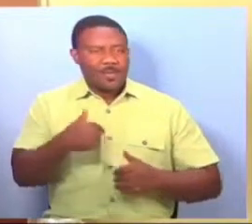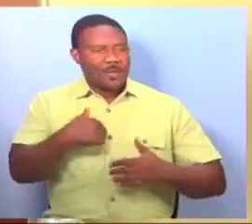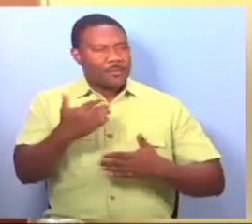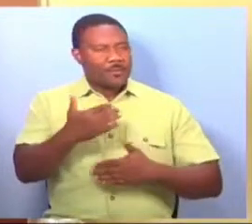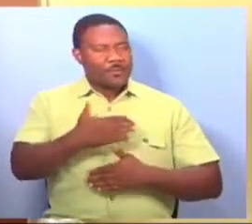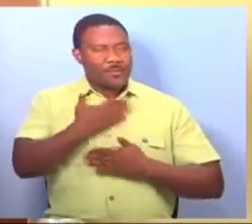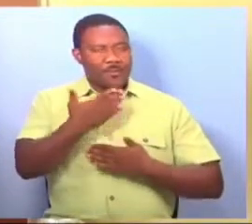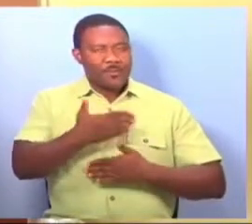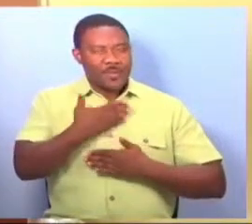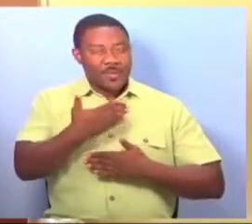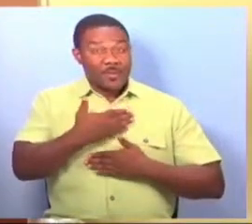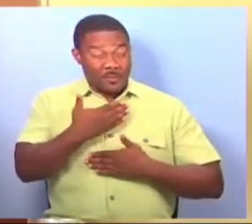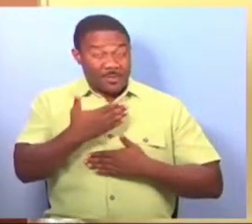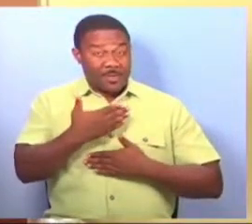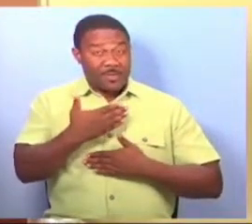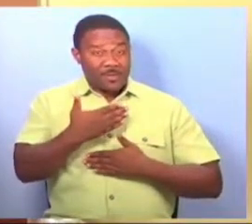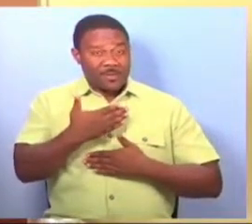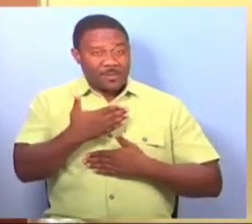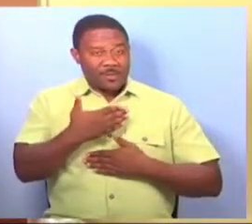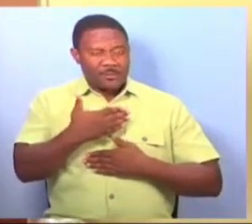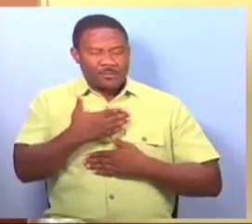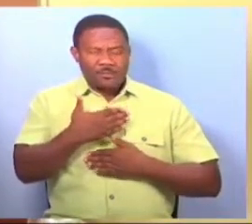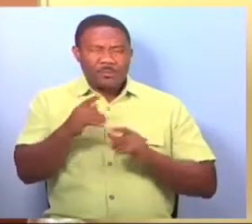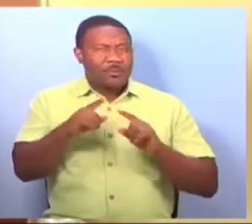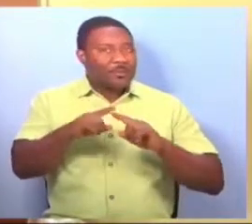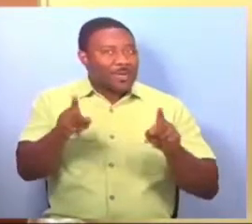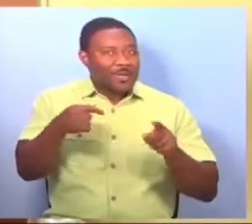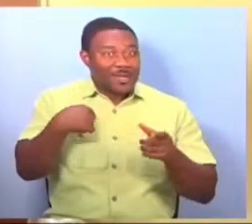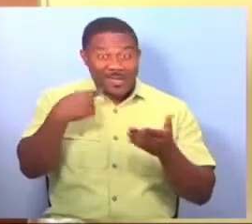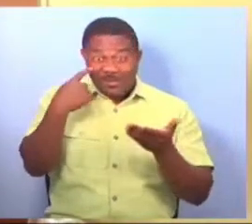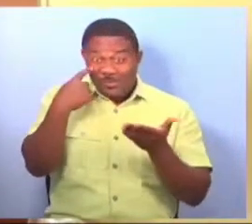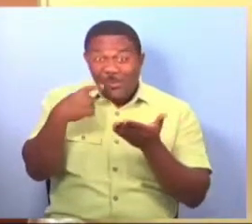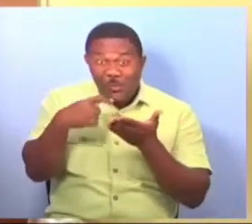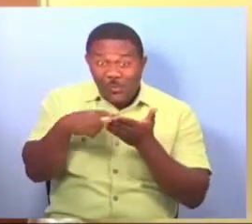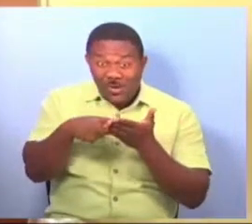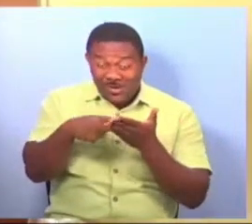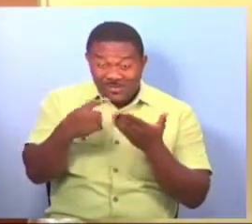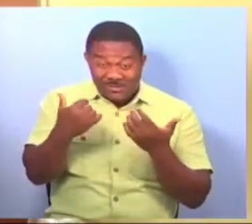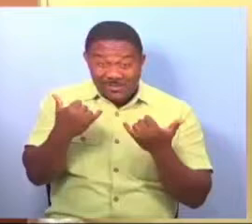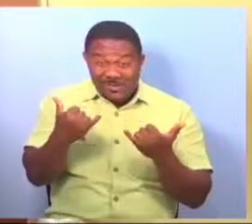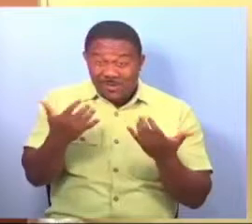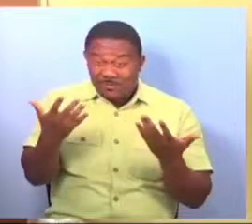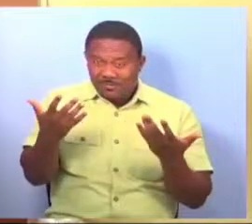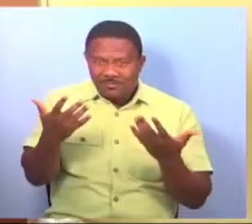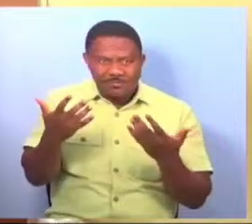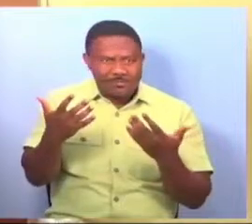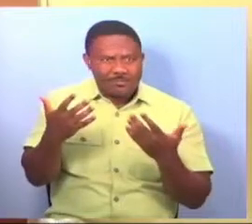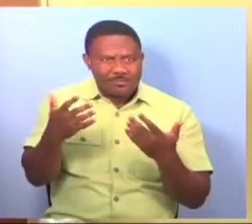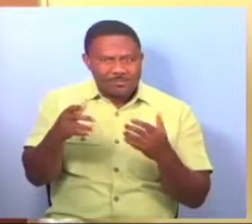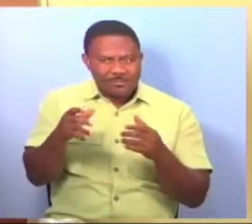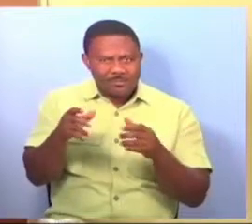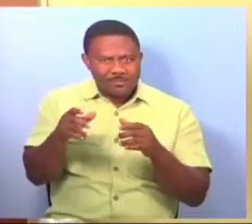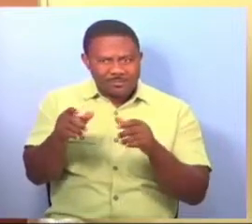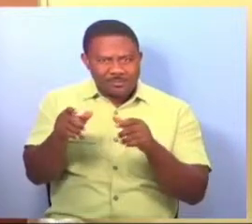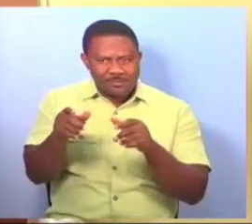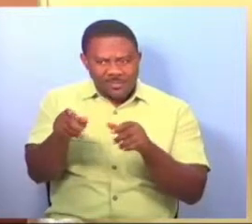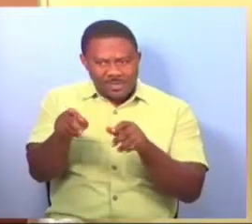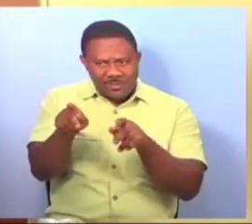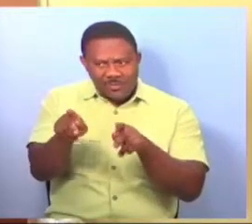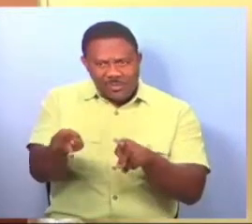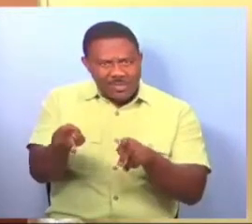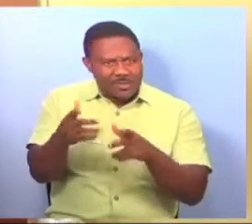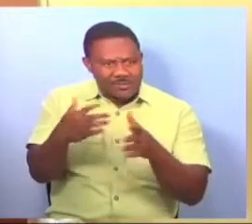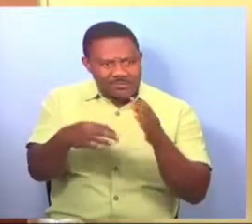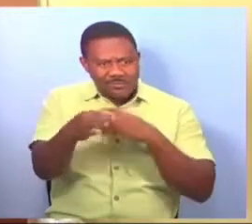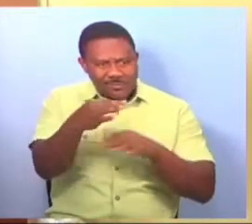grateful, but I just realized that the person that had succeeded Dr. Mafo is on his feet, and